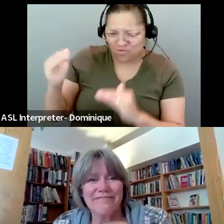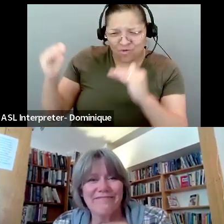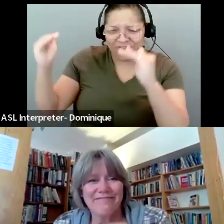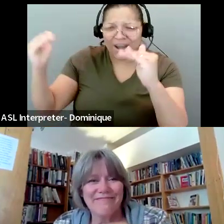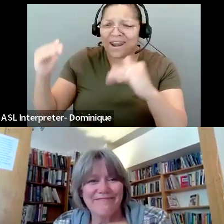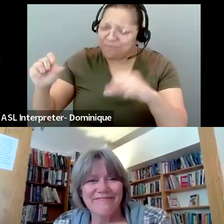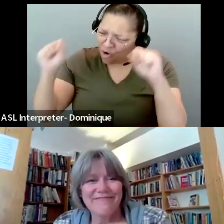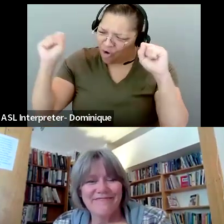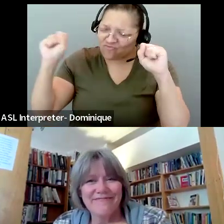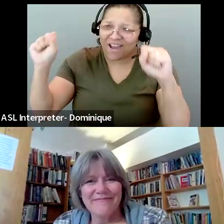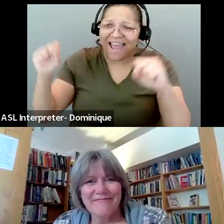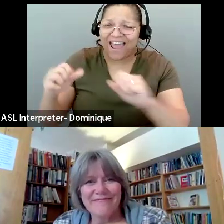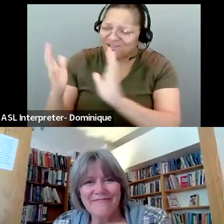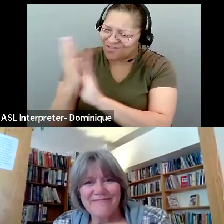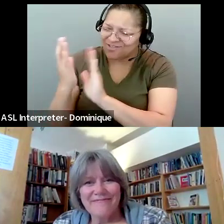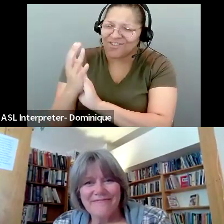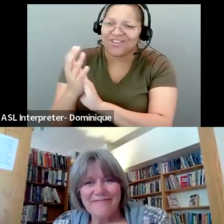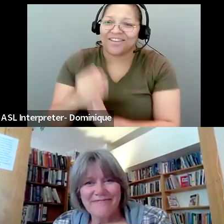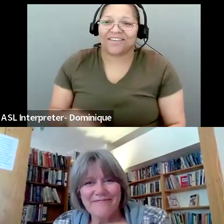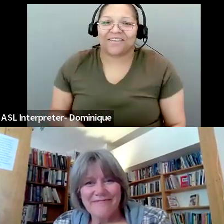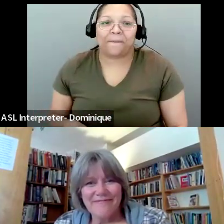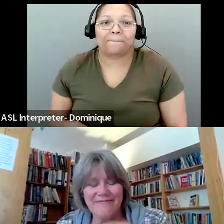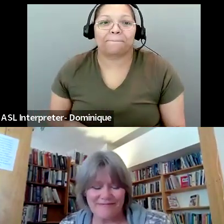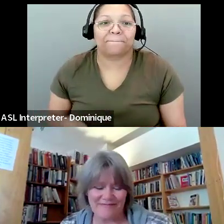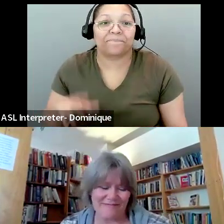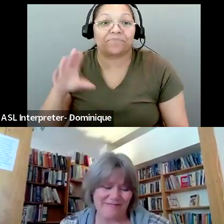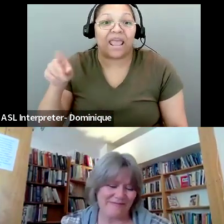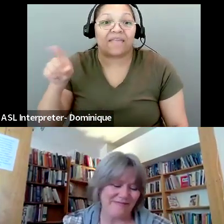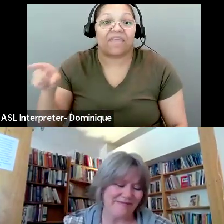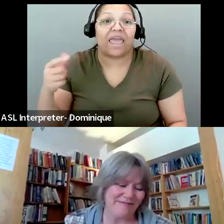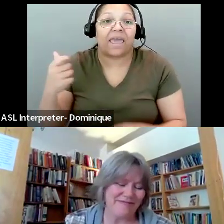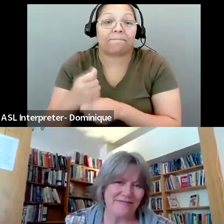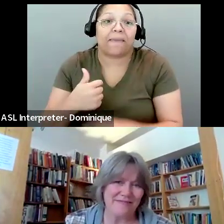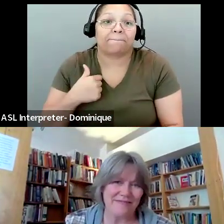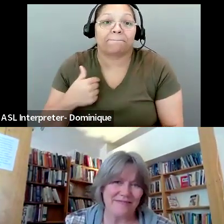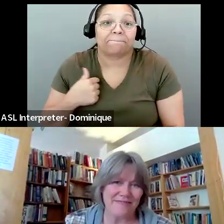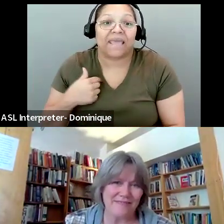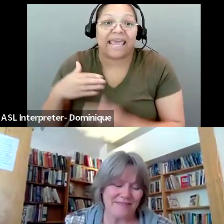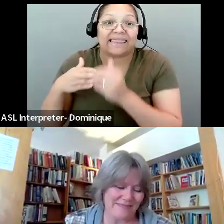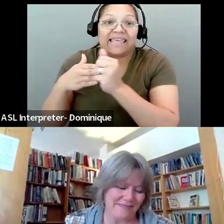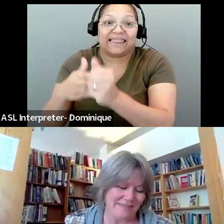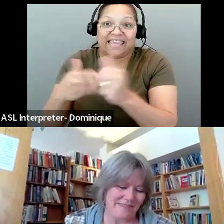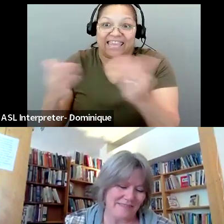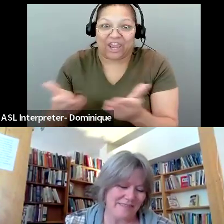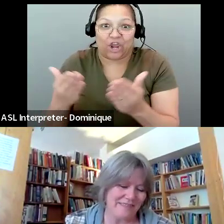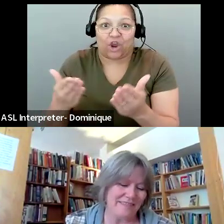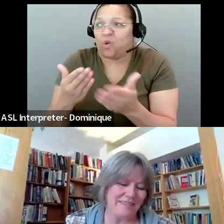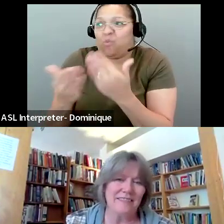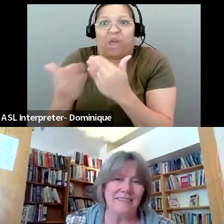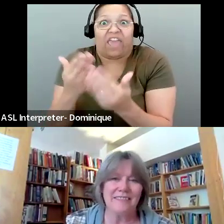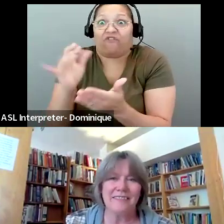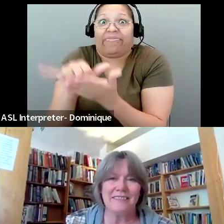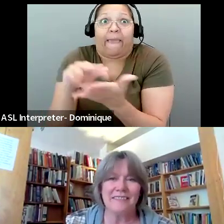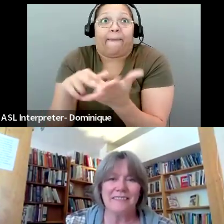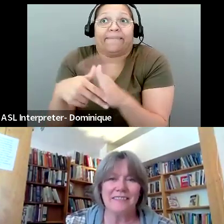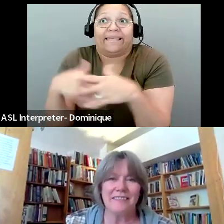right. Mhm. Congratulations. And then they made me the lead here, whatever that means.